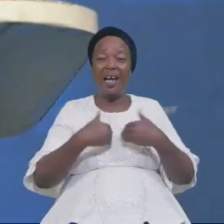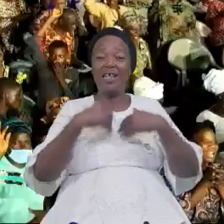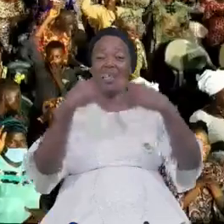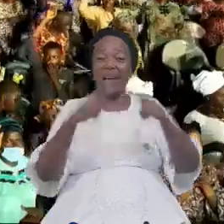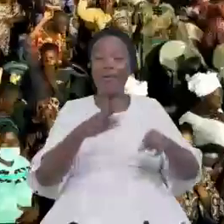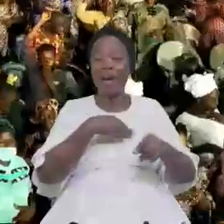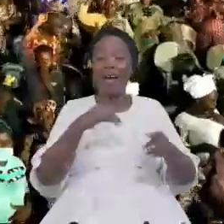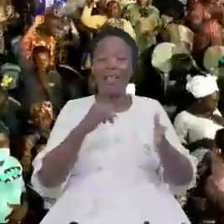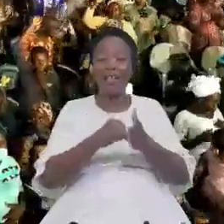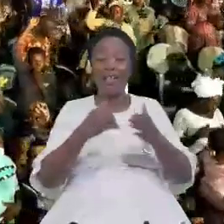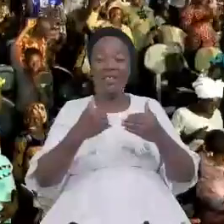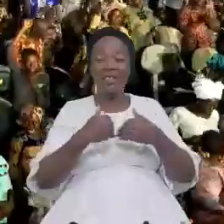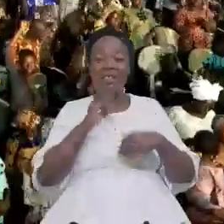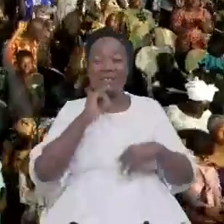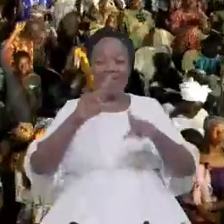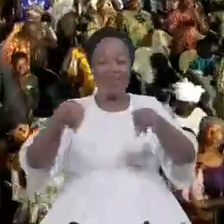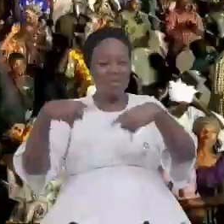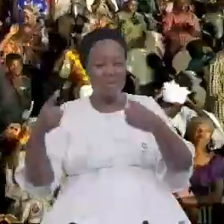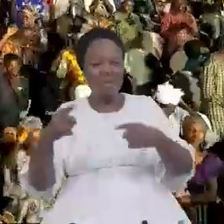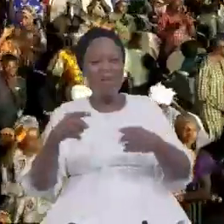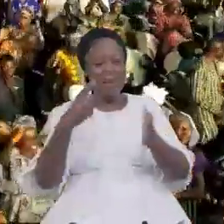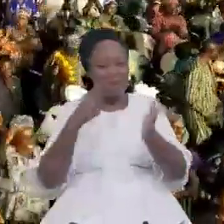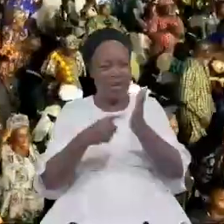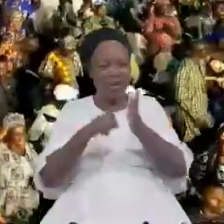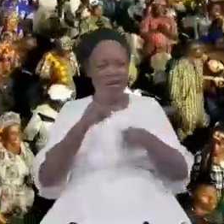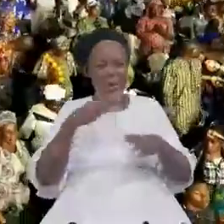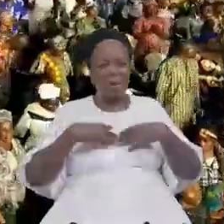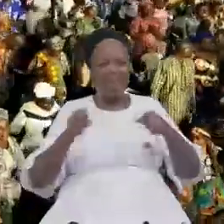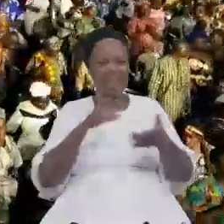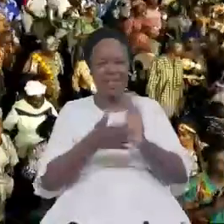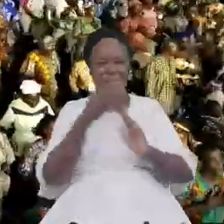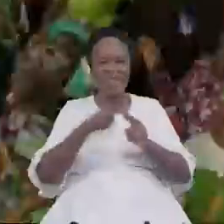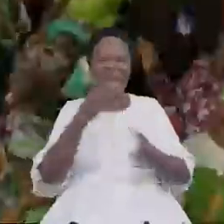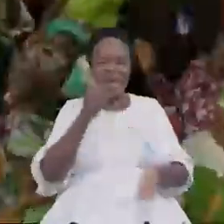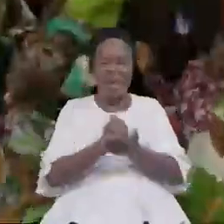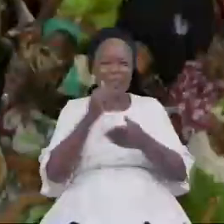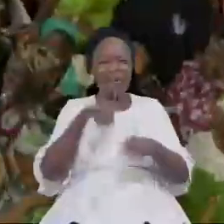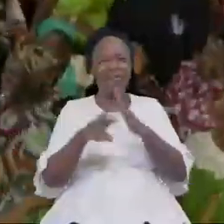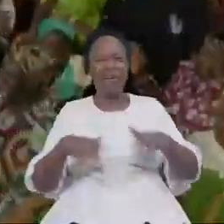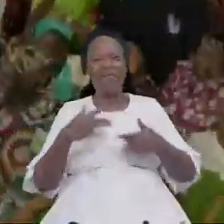Check up, you are healed. Amen. Amen in your life.